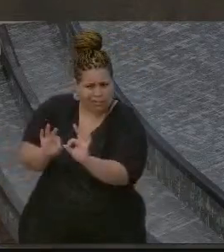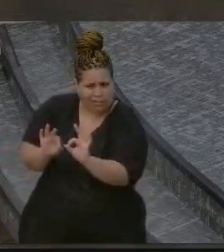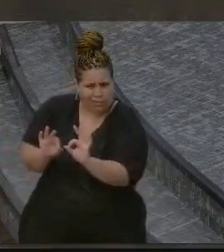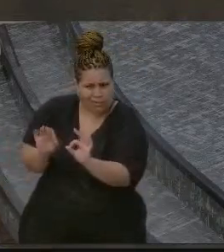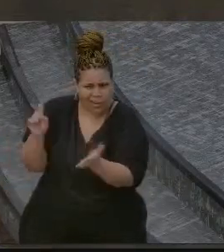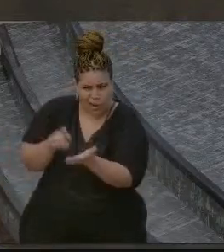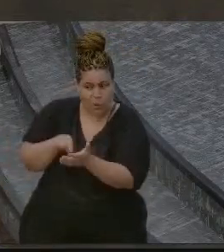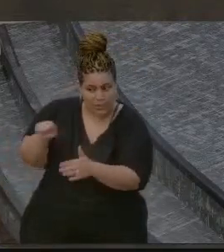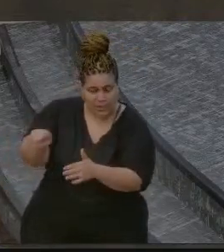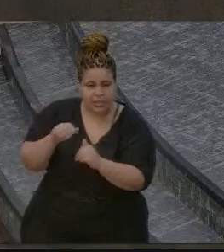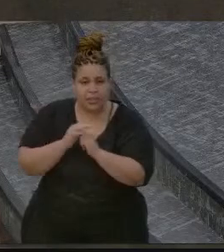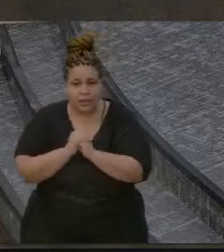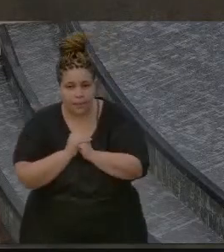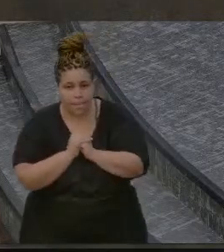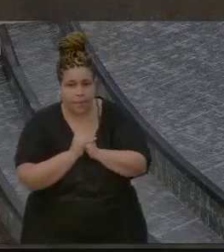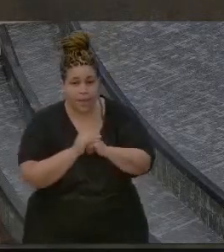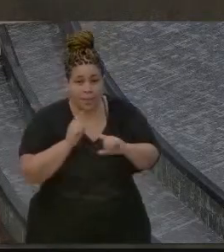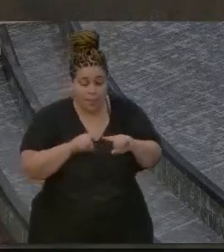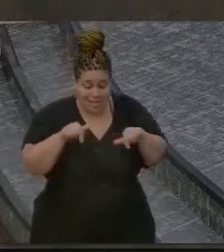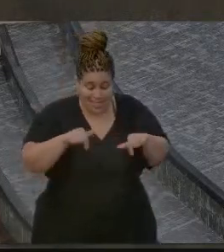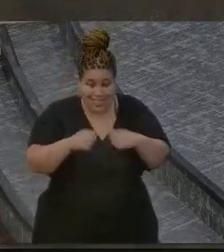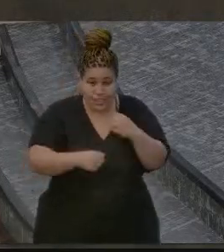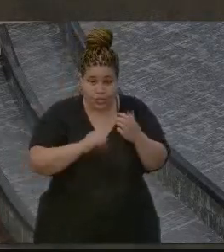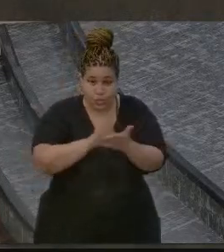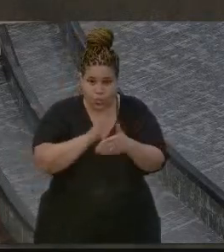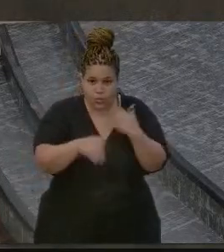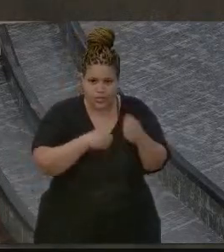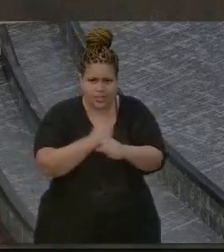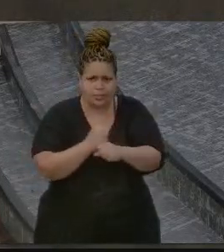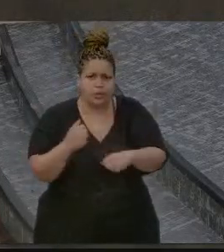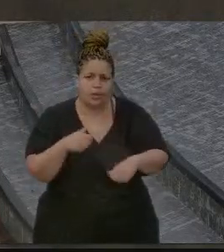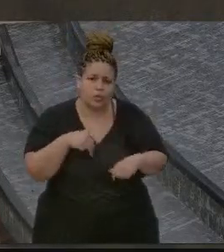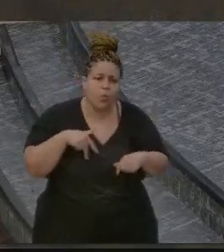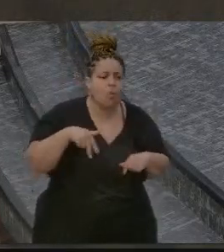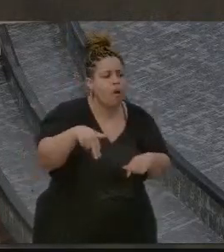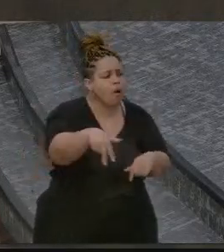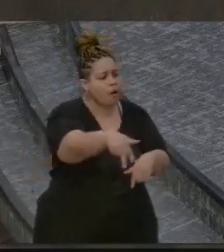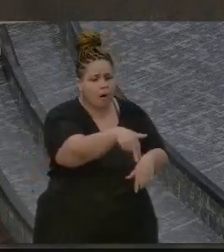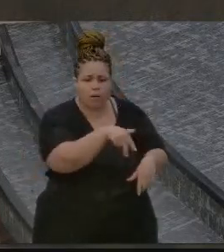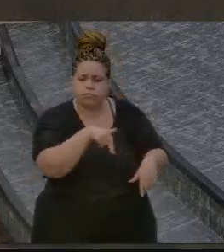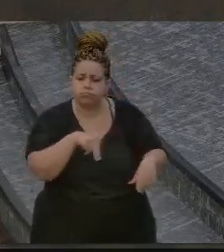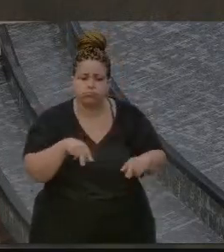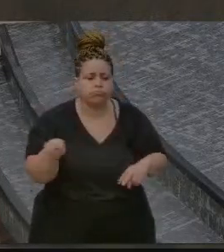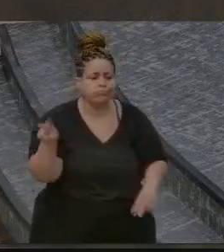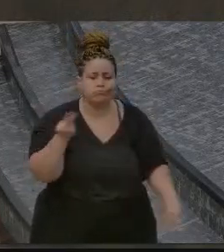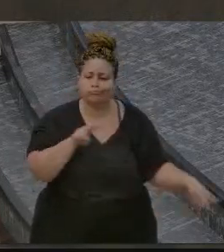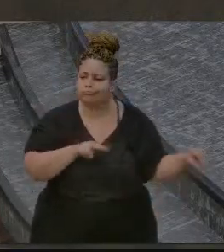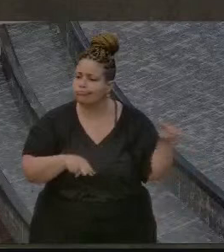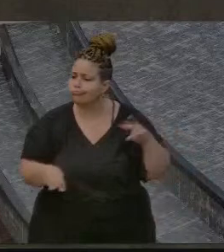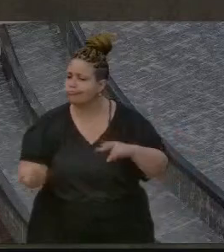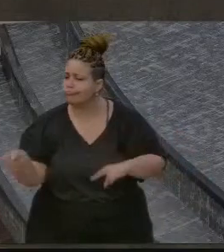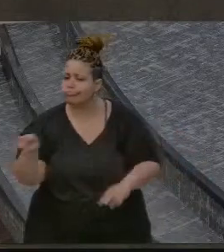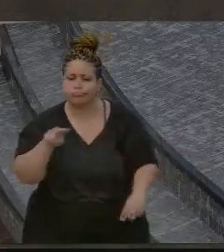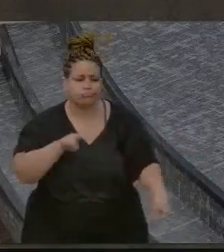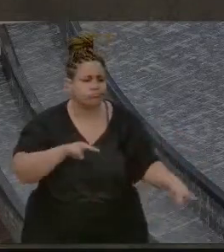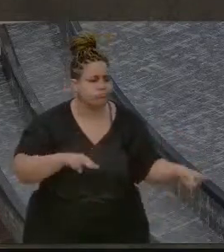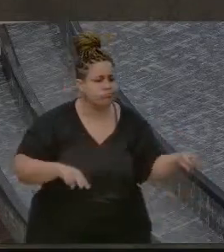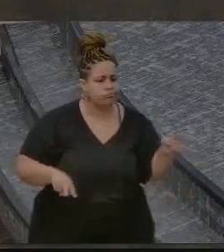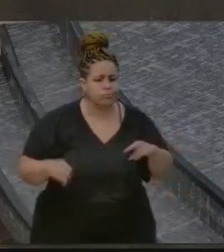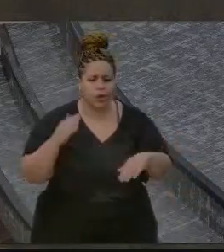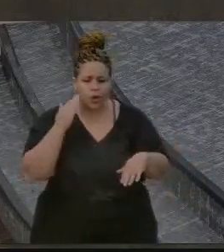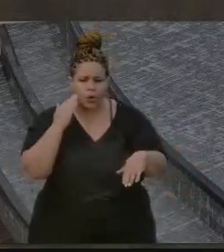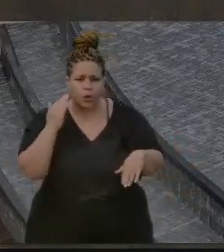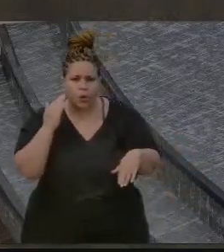to know in our school system. Just walk and just casually and just observe. Never take anything for granted, because they send